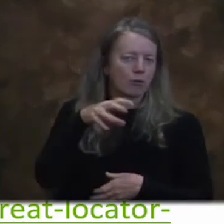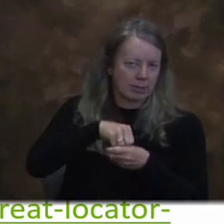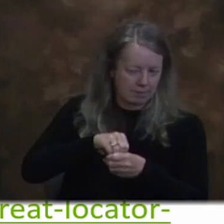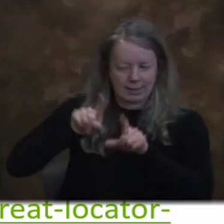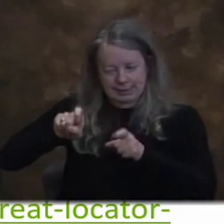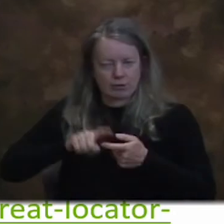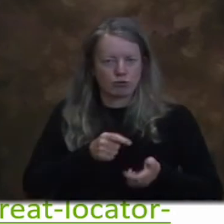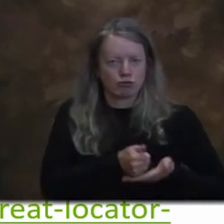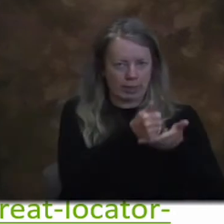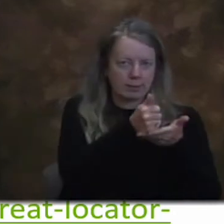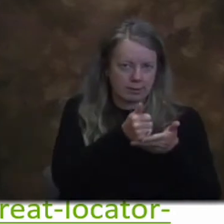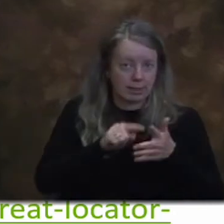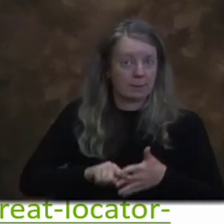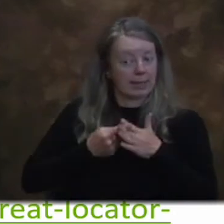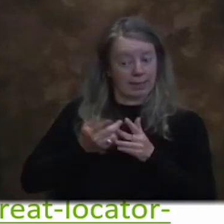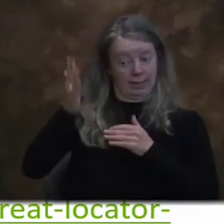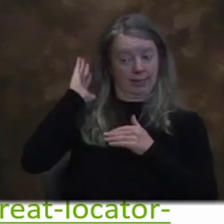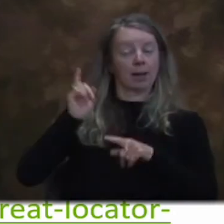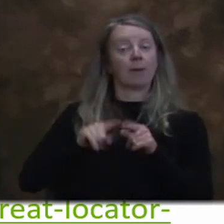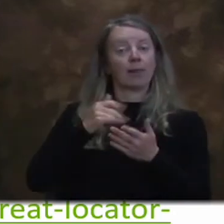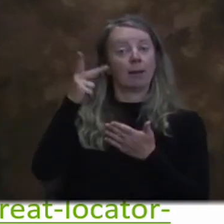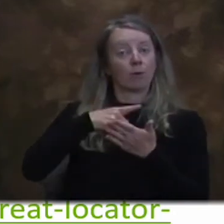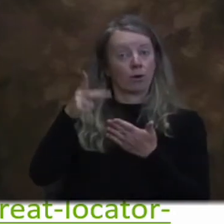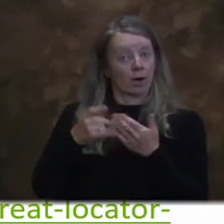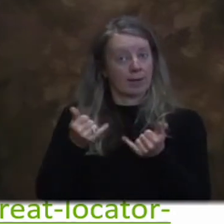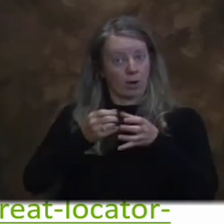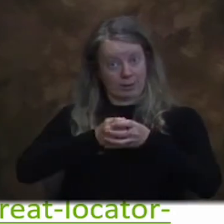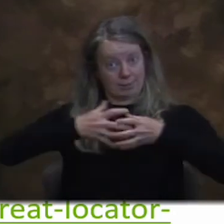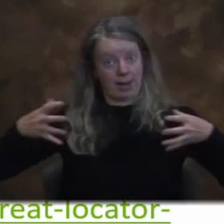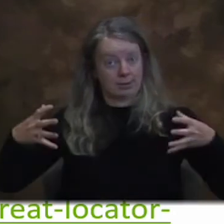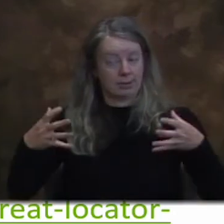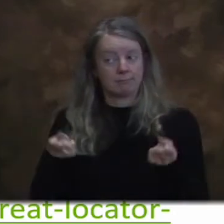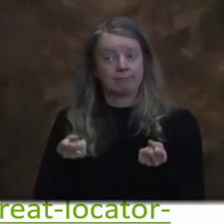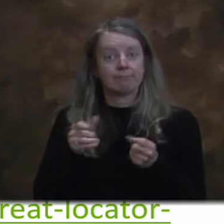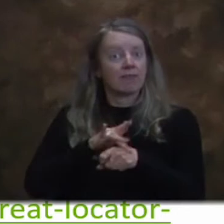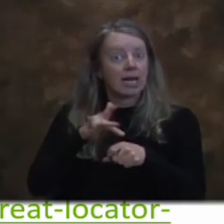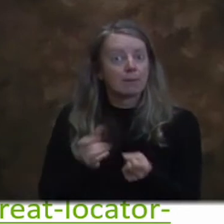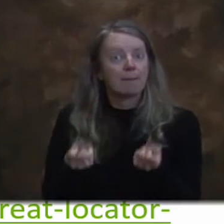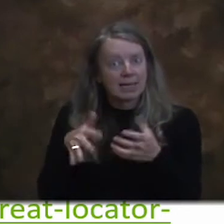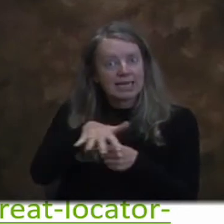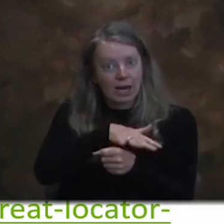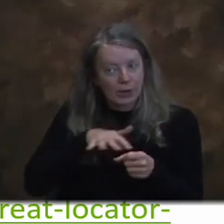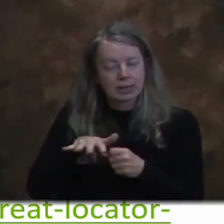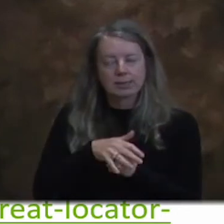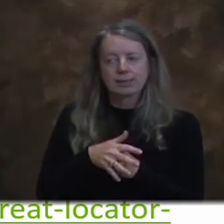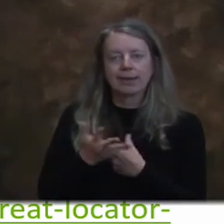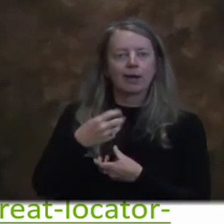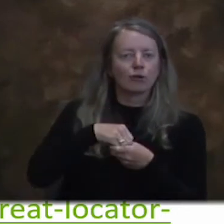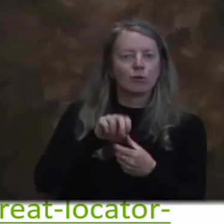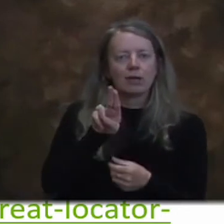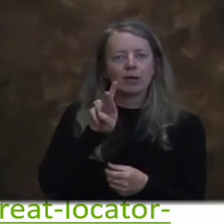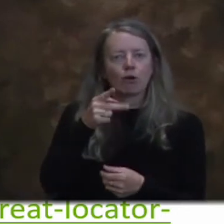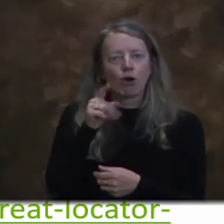initially launched. The program has now expanded in many areas, including ours, to include urgent cares